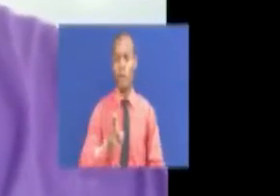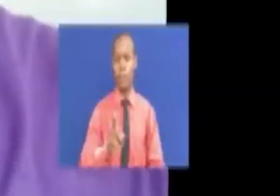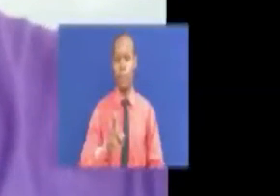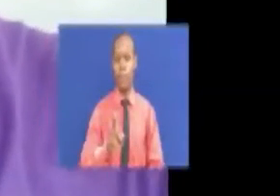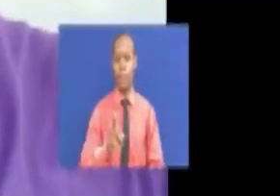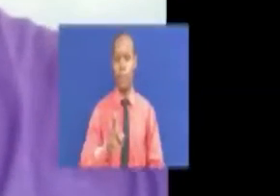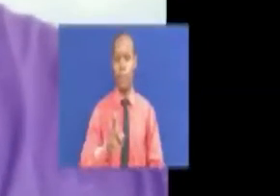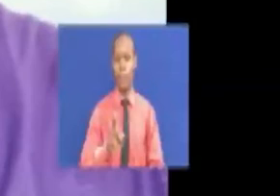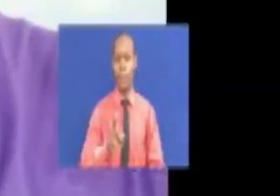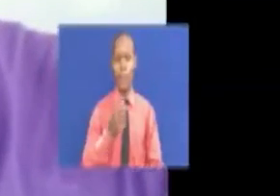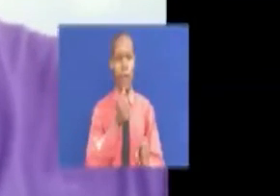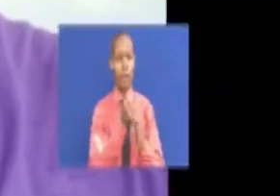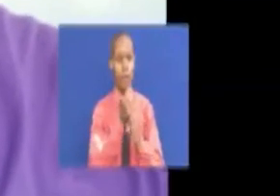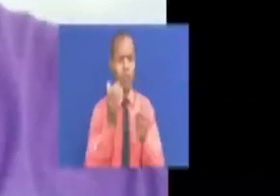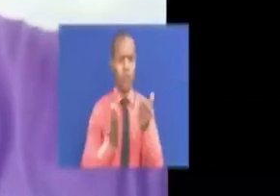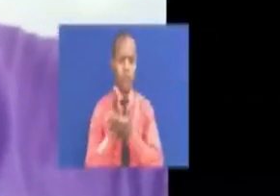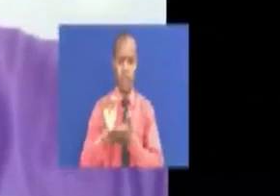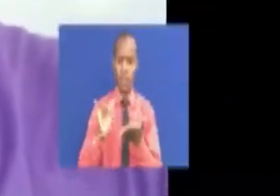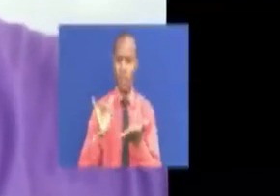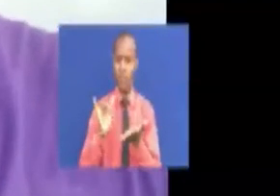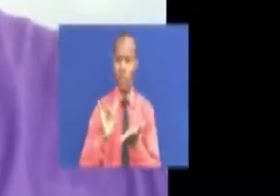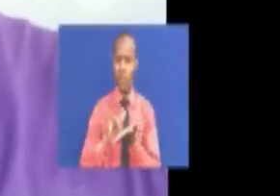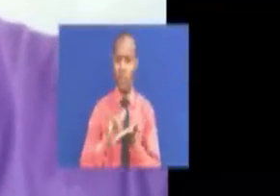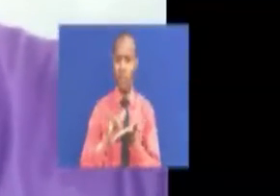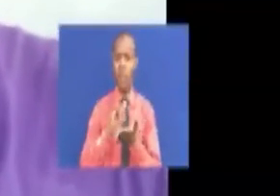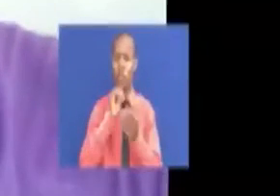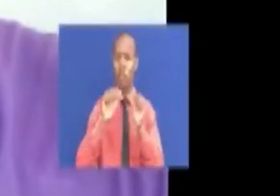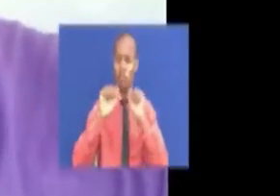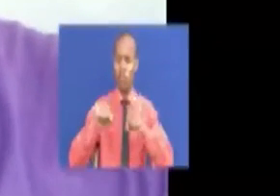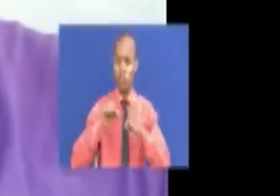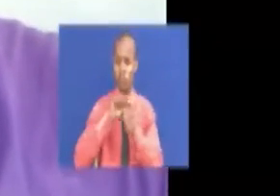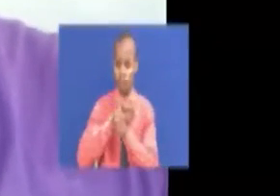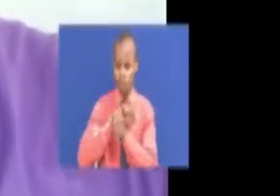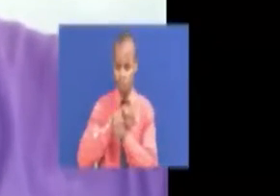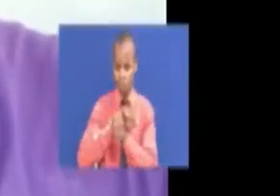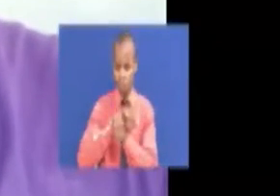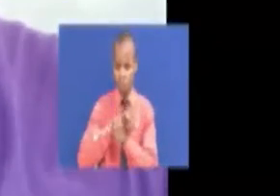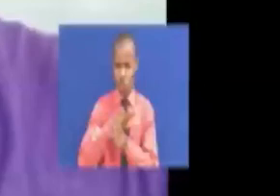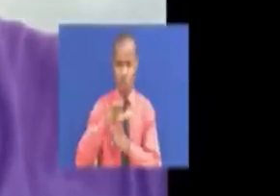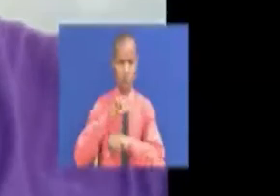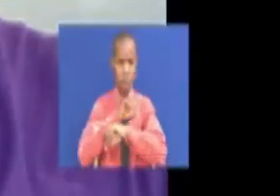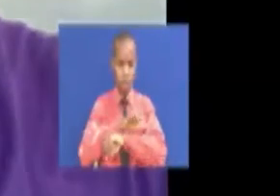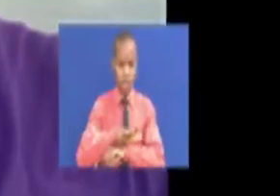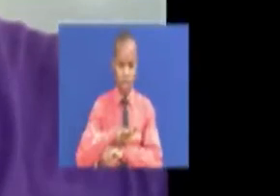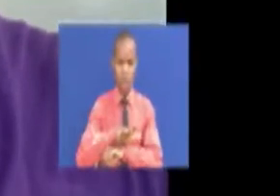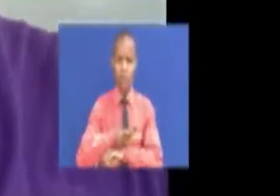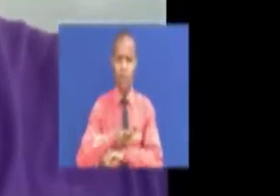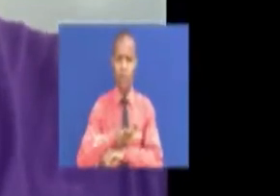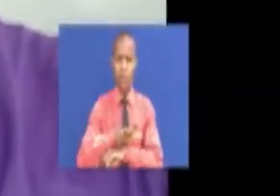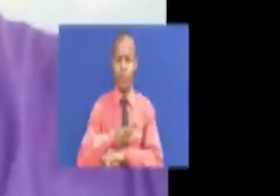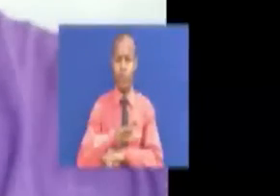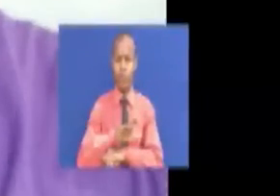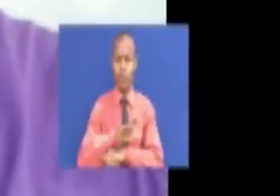make sure that the infection for COVID-19 doesn't spread among people, we have